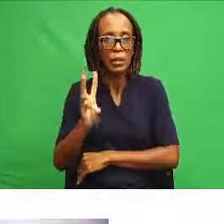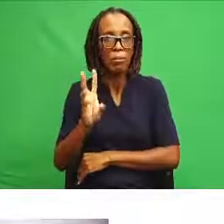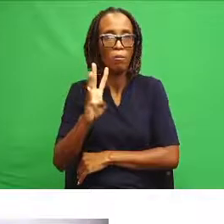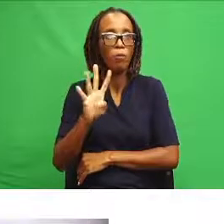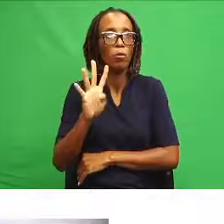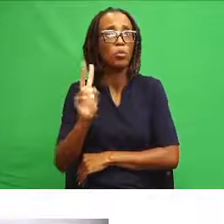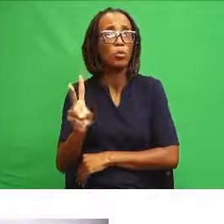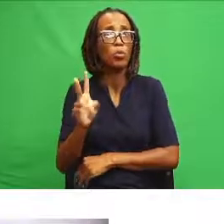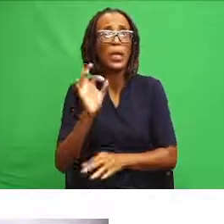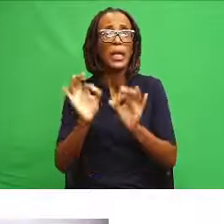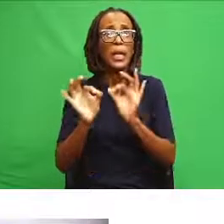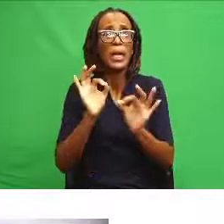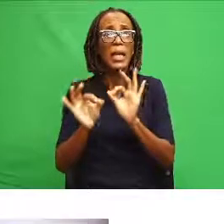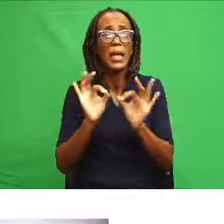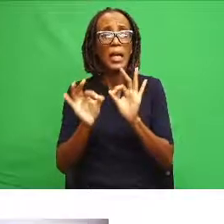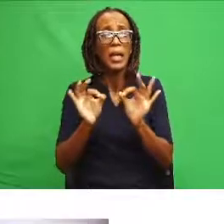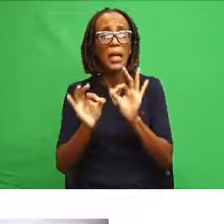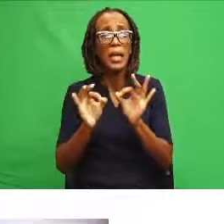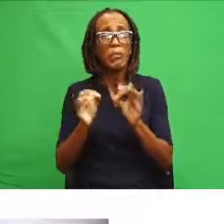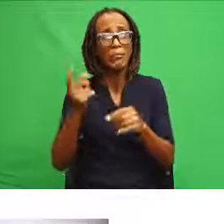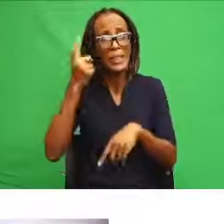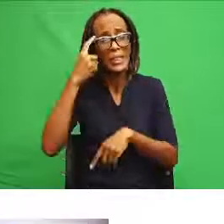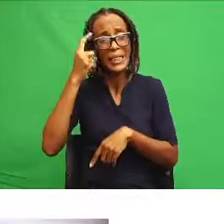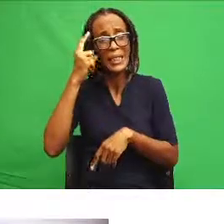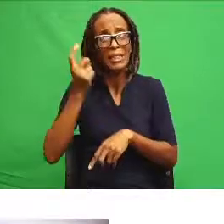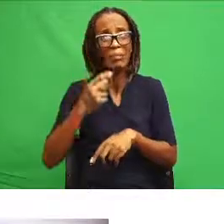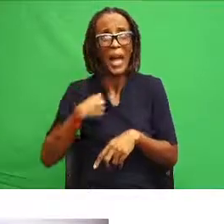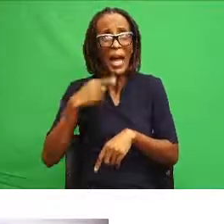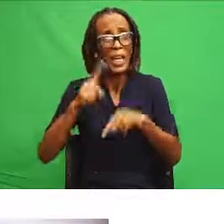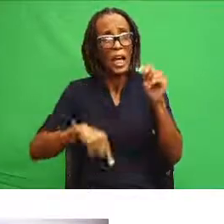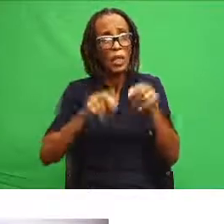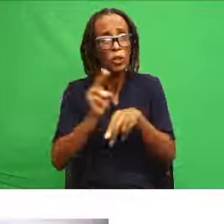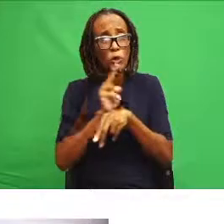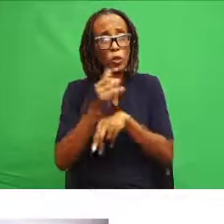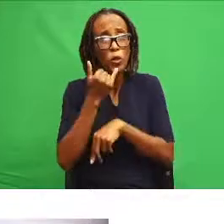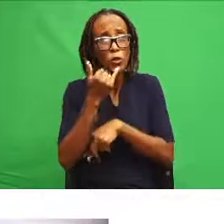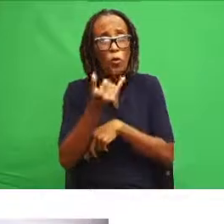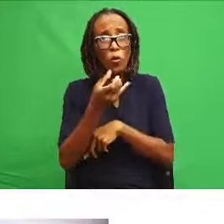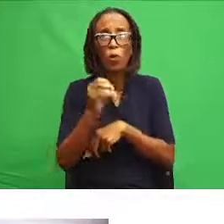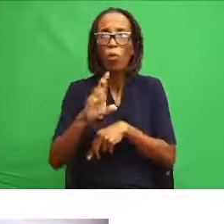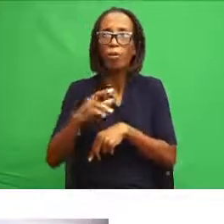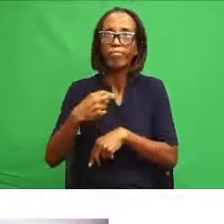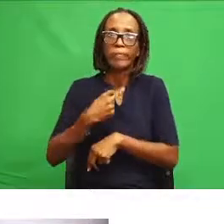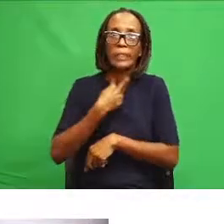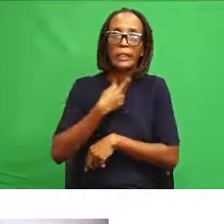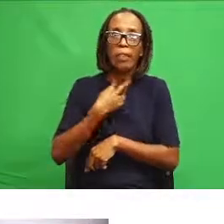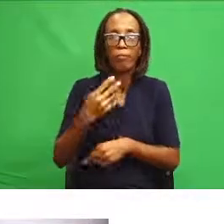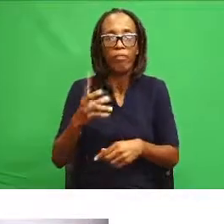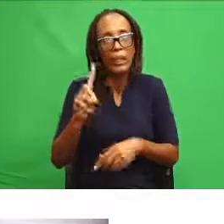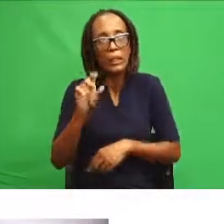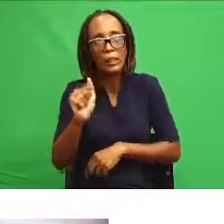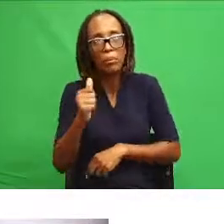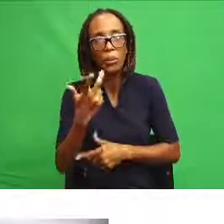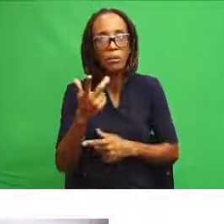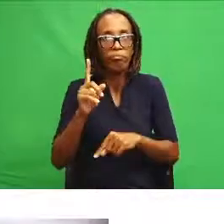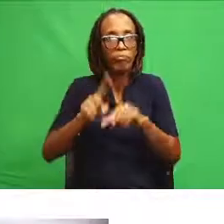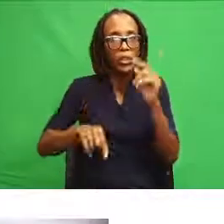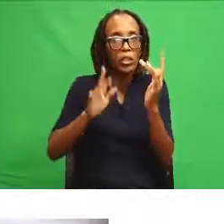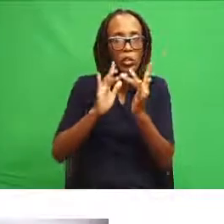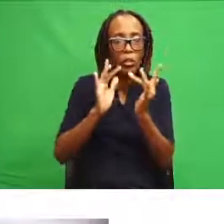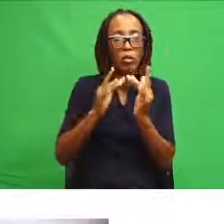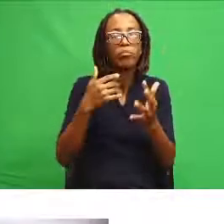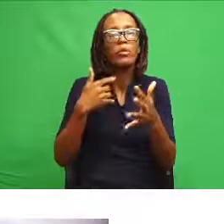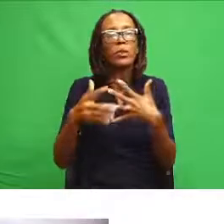for some reason you find it difficult to use the phone, maybe you have a limitation, a disability, or so on, we would